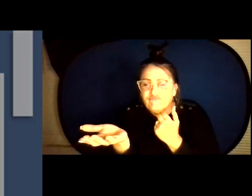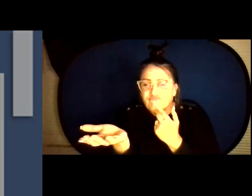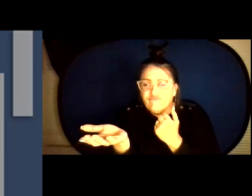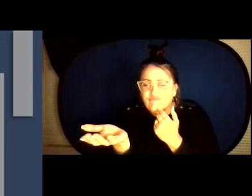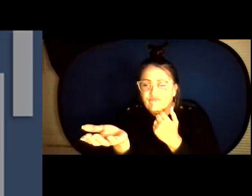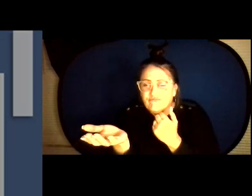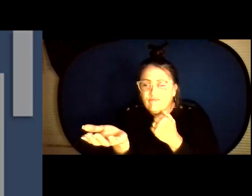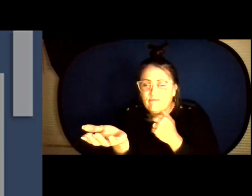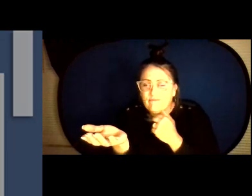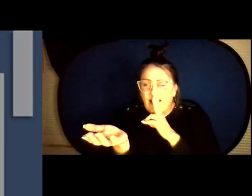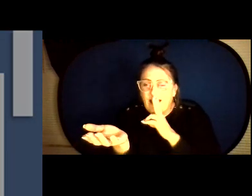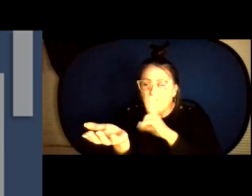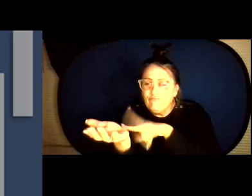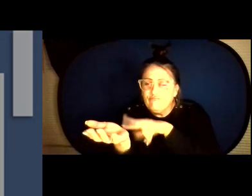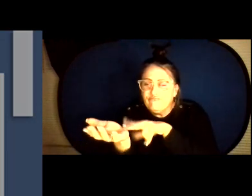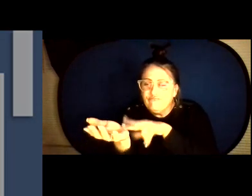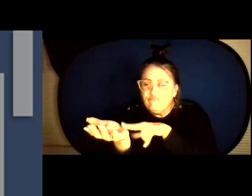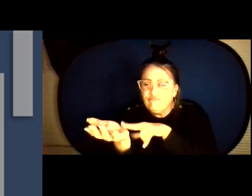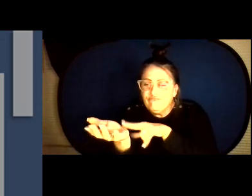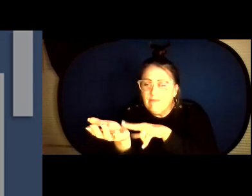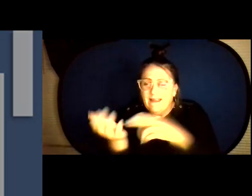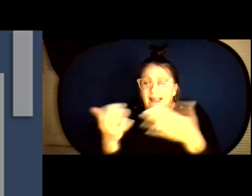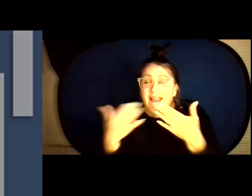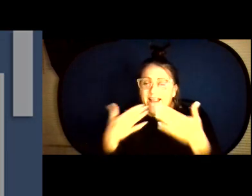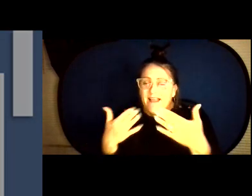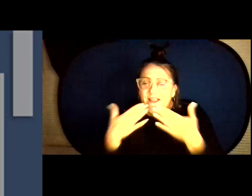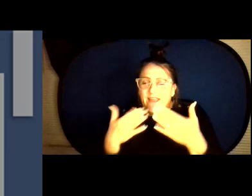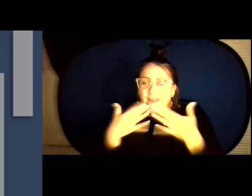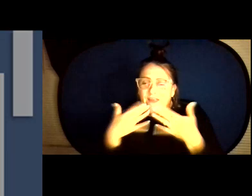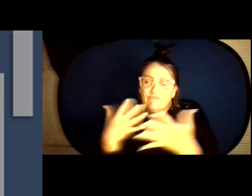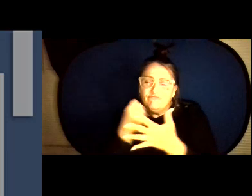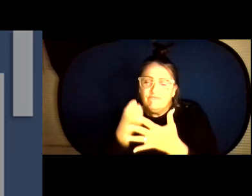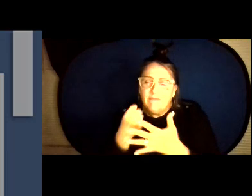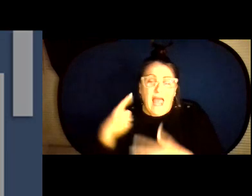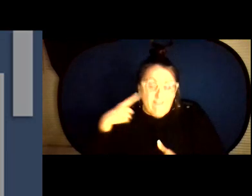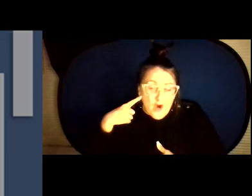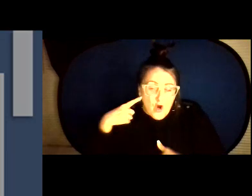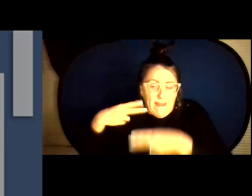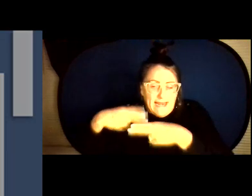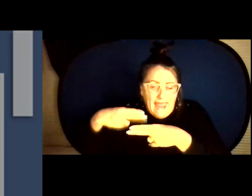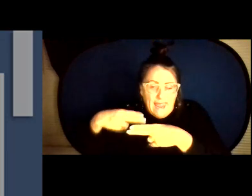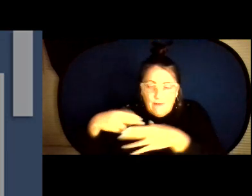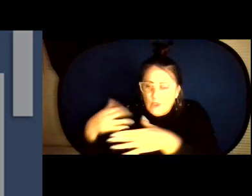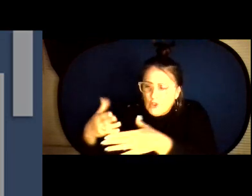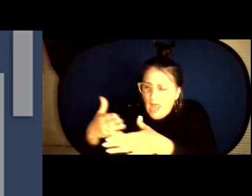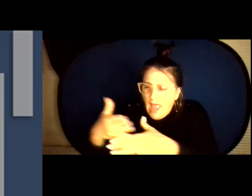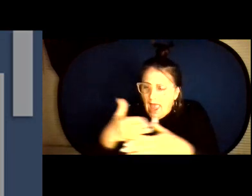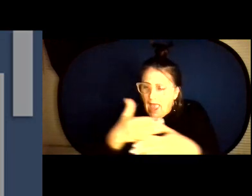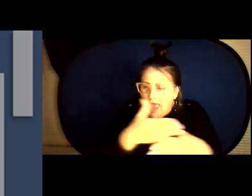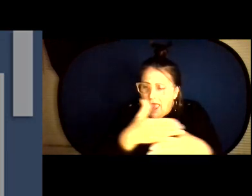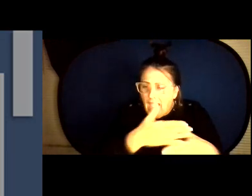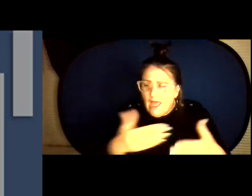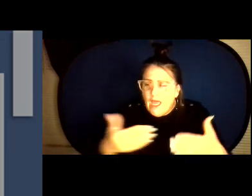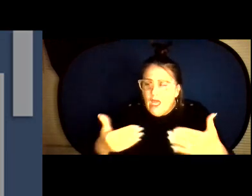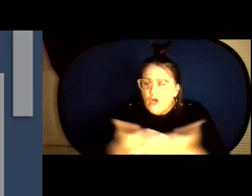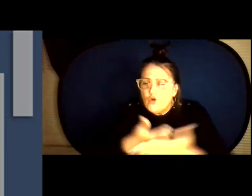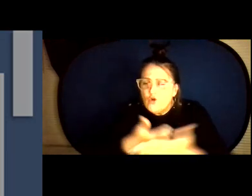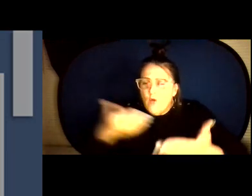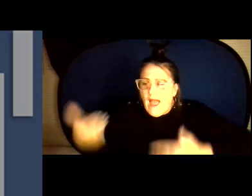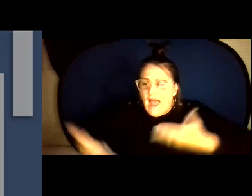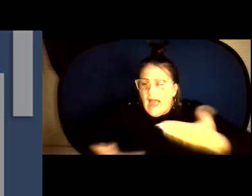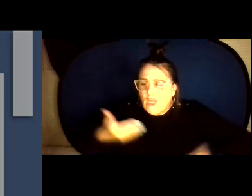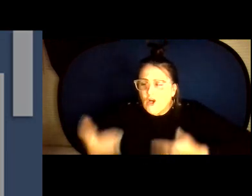Well, thank you for the opportunity to come today. I've been looking forward to, I've heard my name's been shared as part of a new hire for Caltrans.